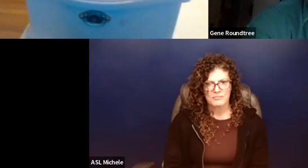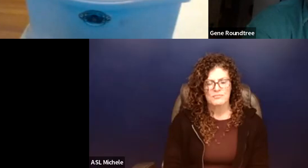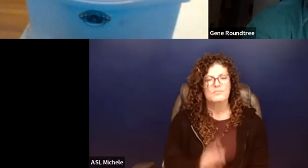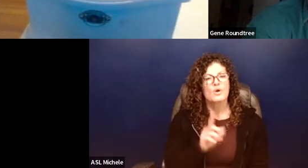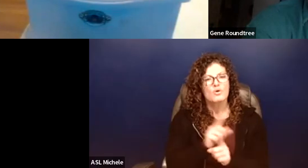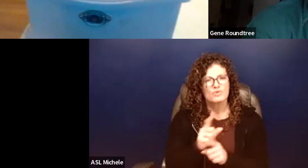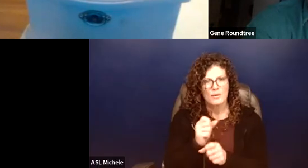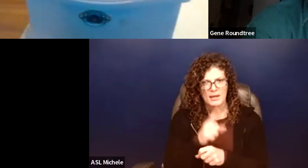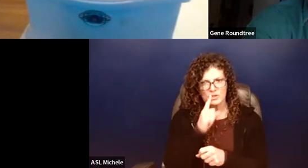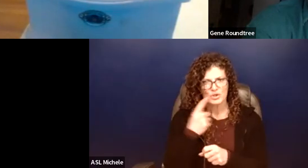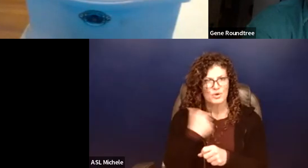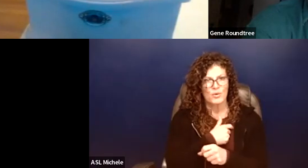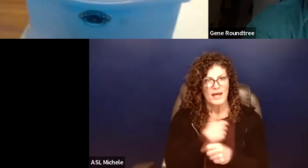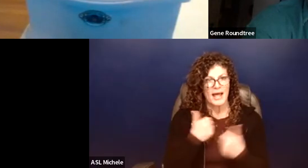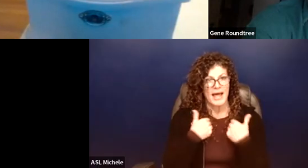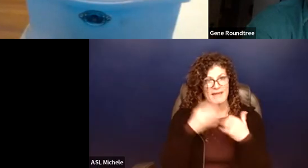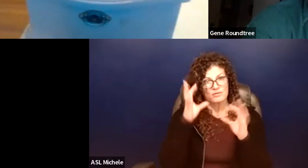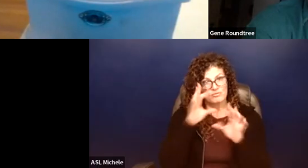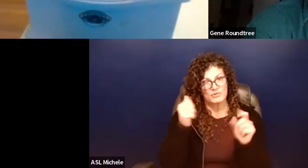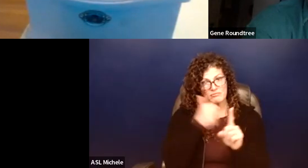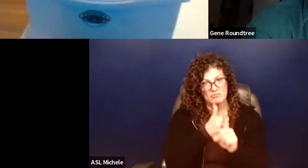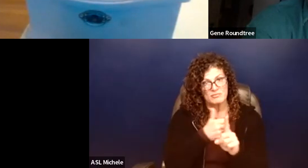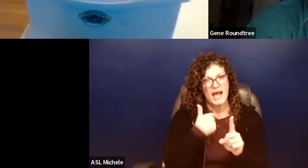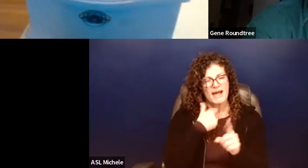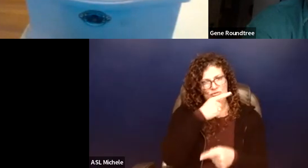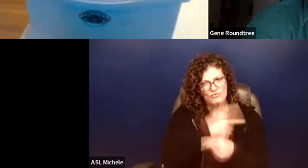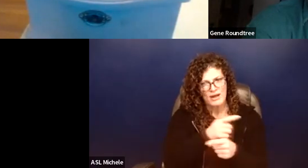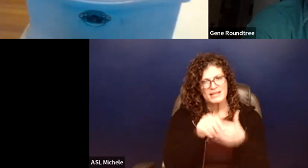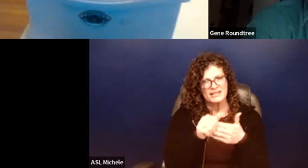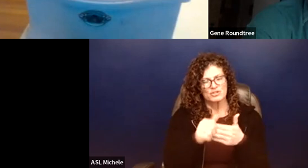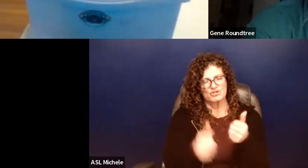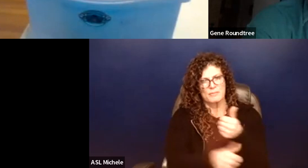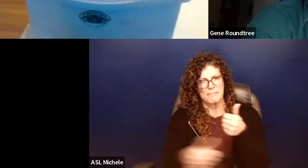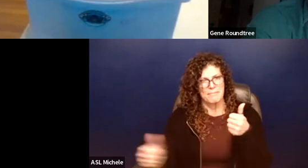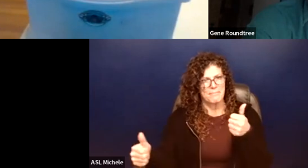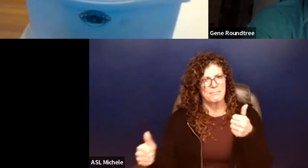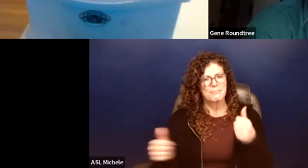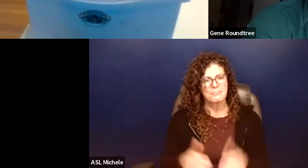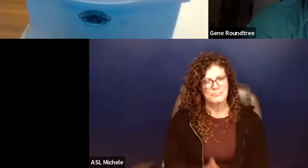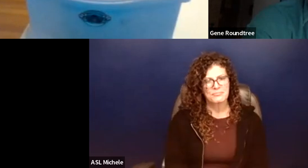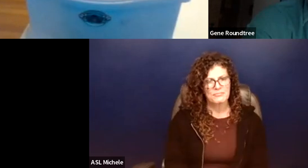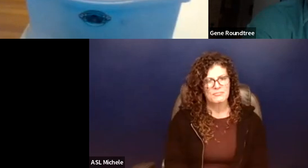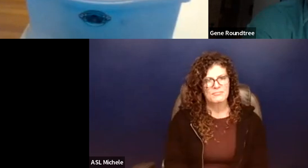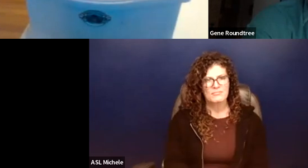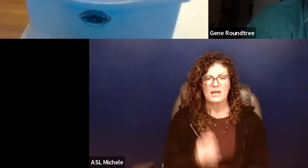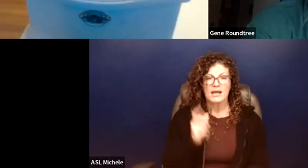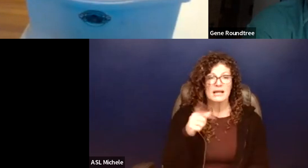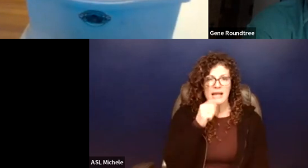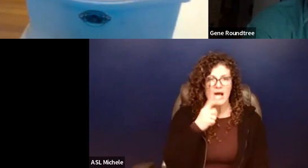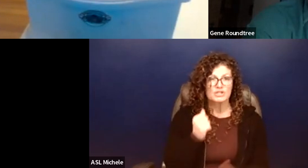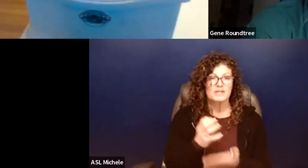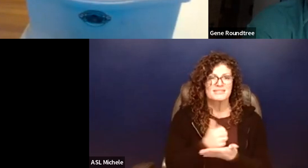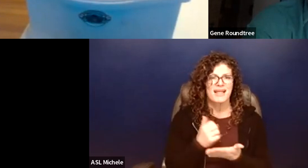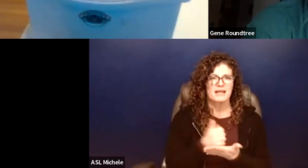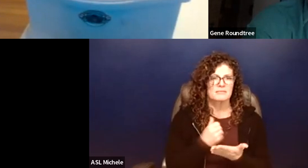have a superintendent as well that makes sure we have the right leadership that's in the school system, that's not trying to just get a check, and to actually care for